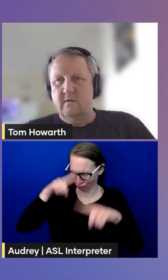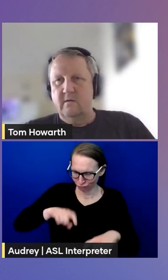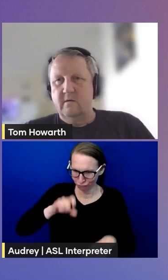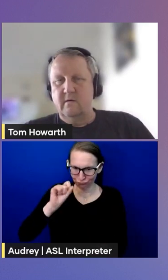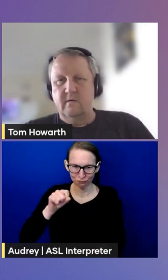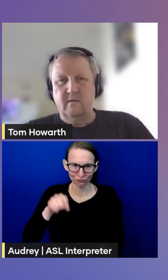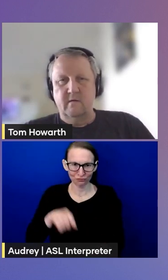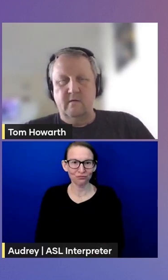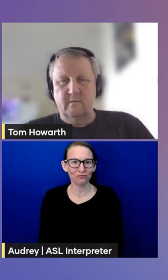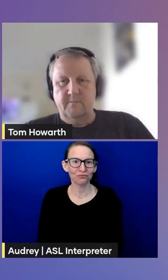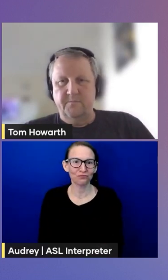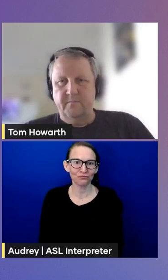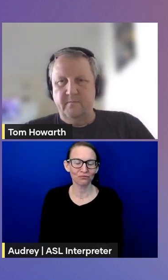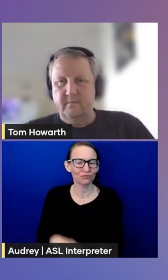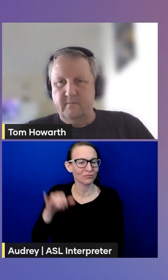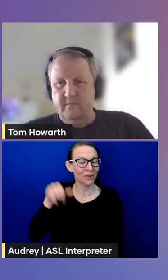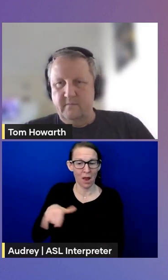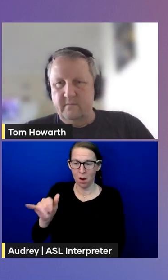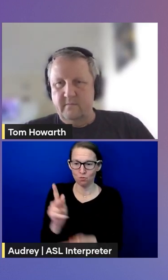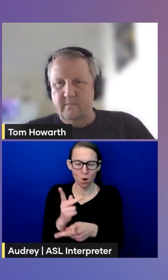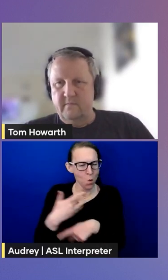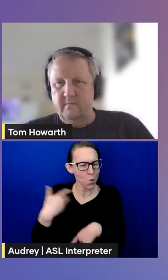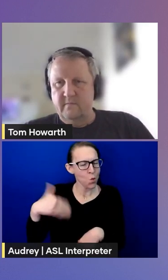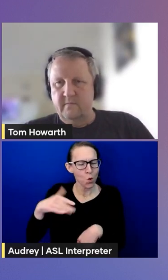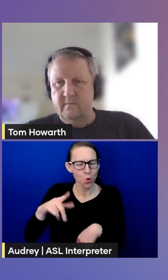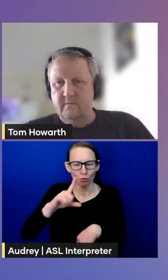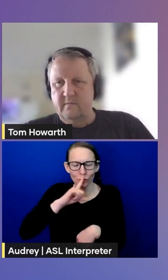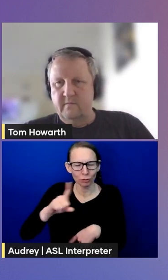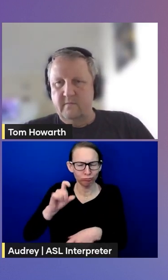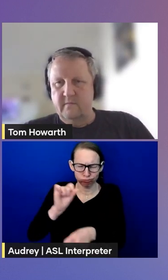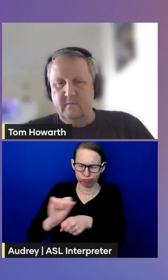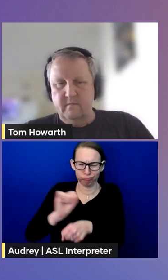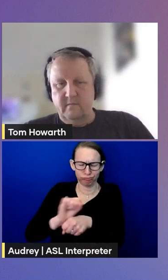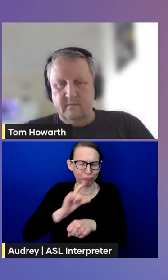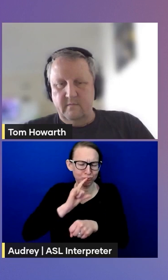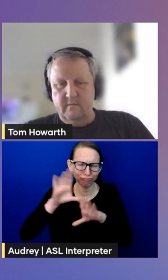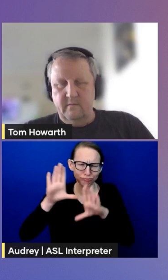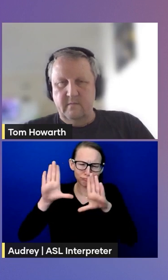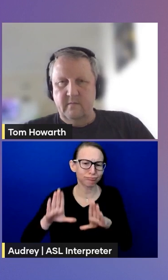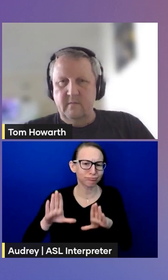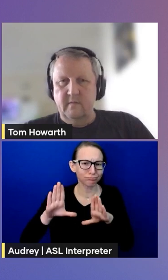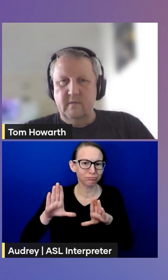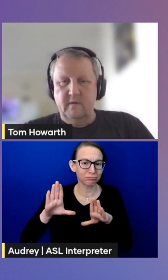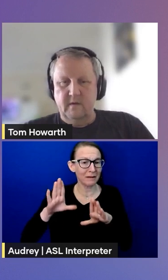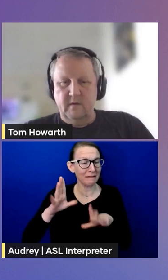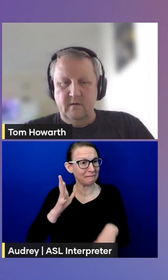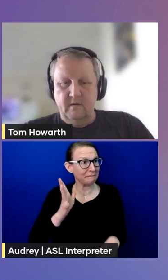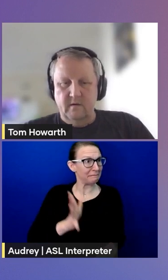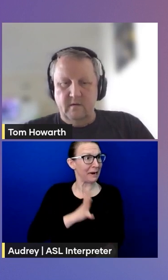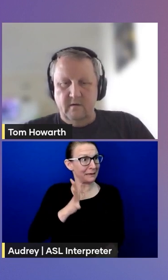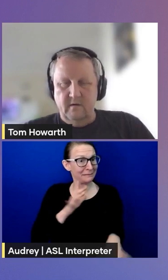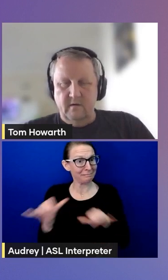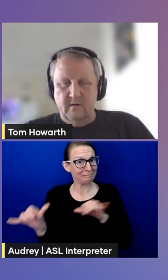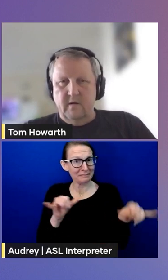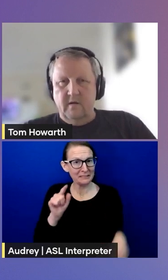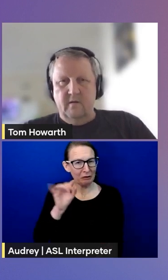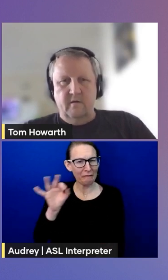workhorse products that just does great work, but it's not as fancy as Terraform is.